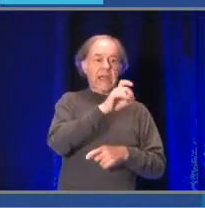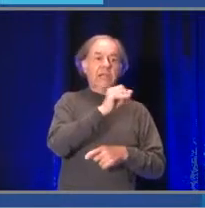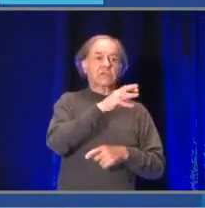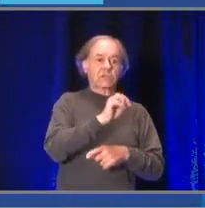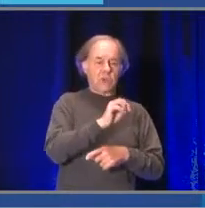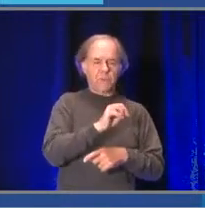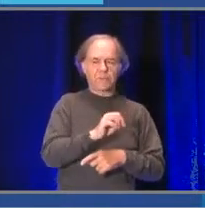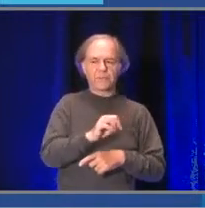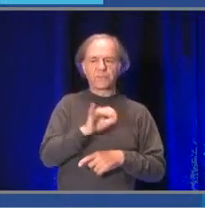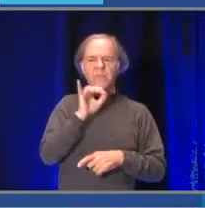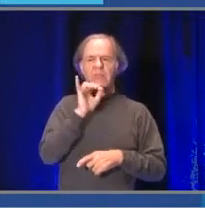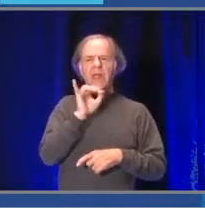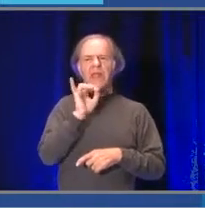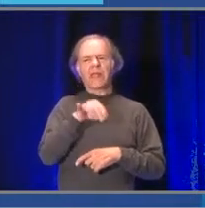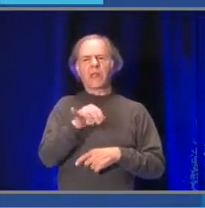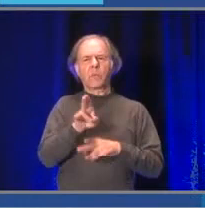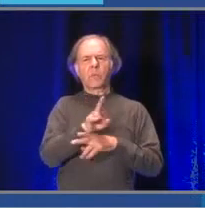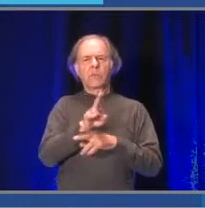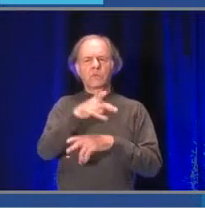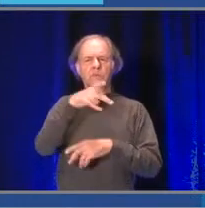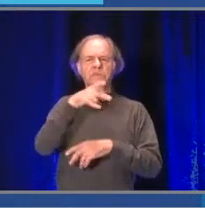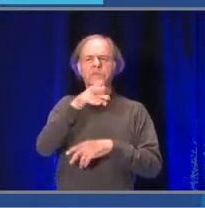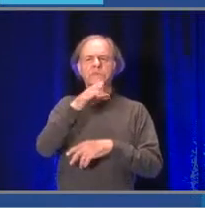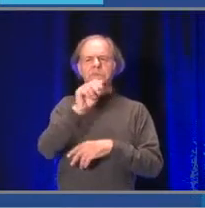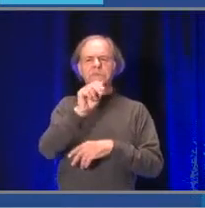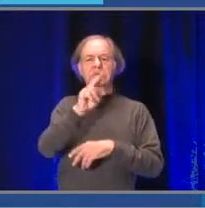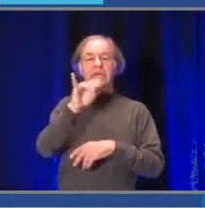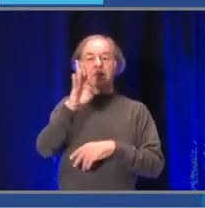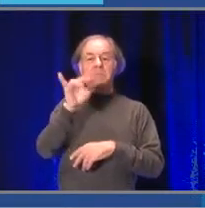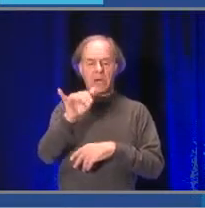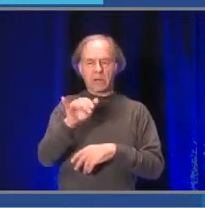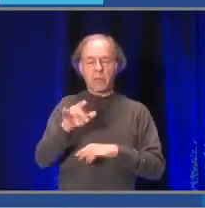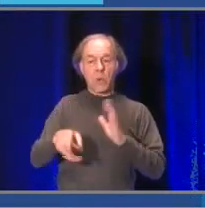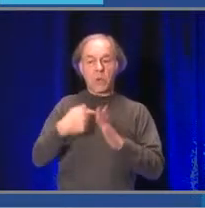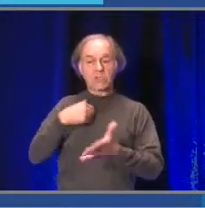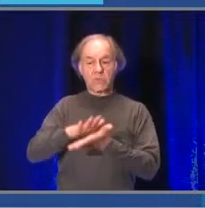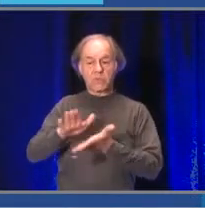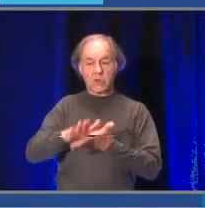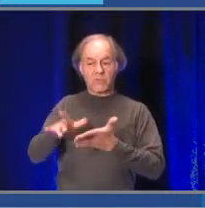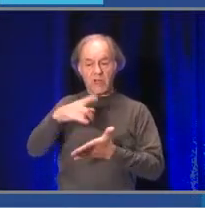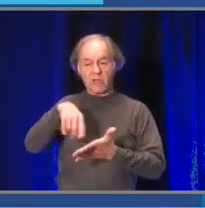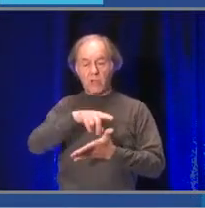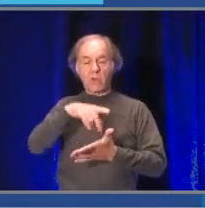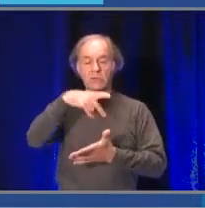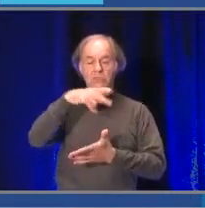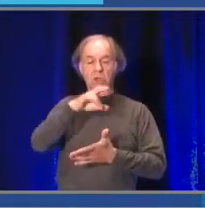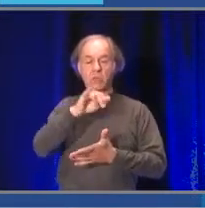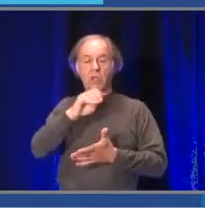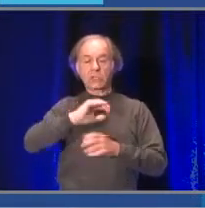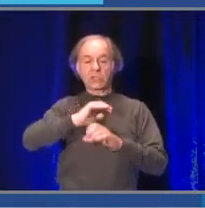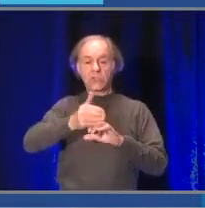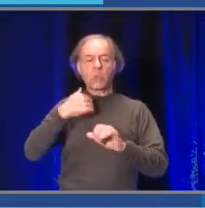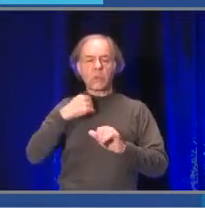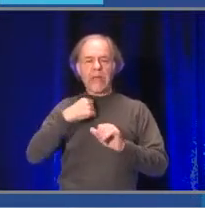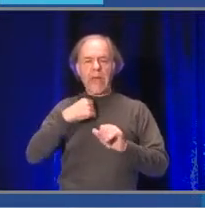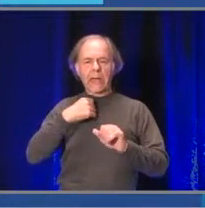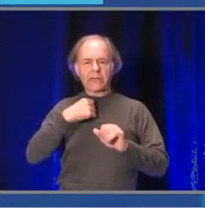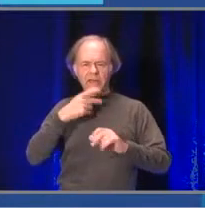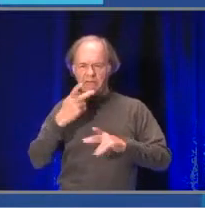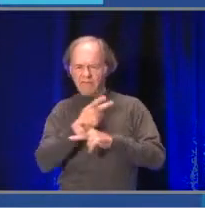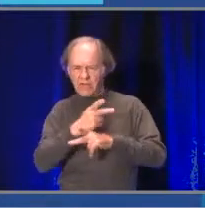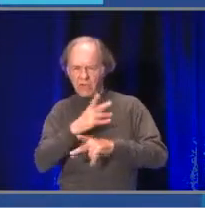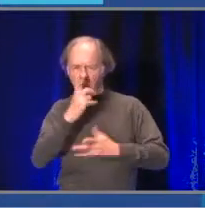these specific surface markers. And once we purify those prostasomes, we can extract the information